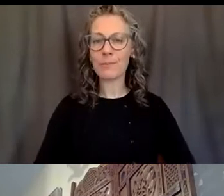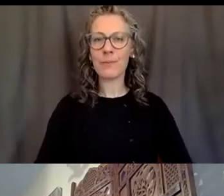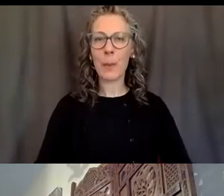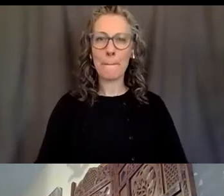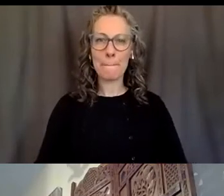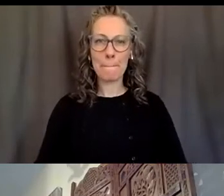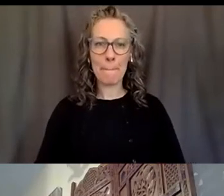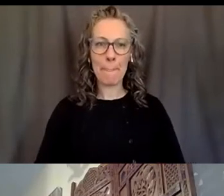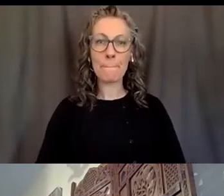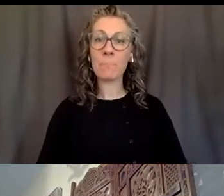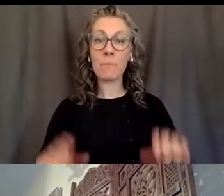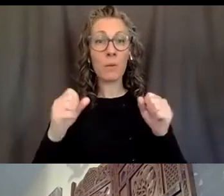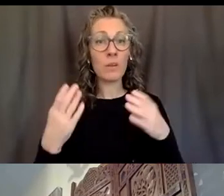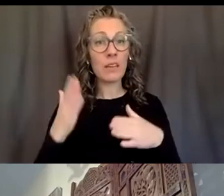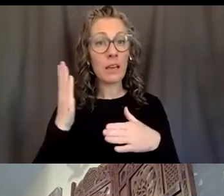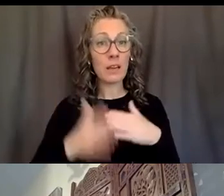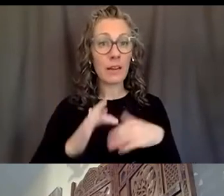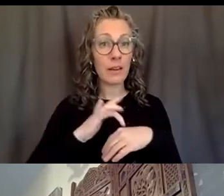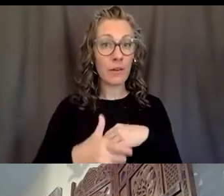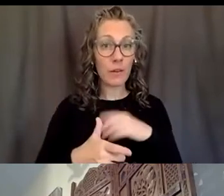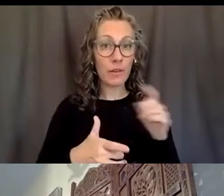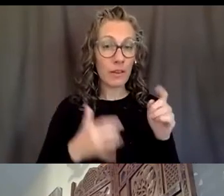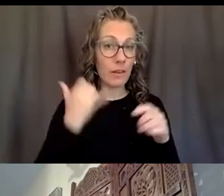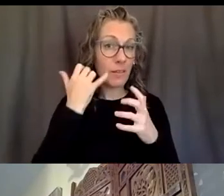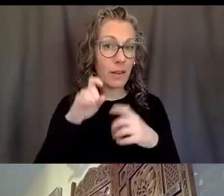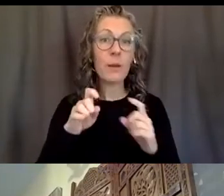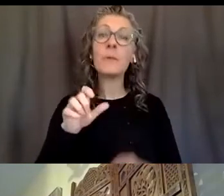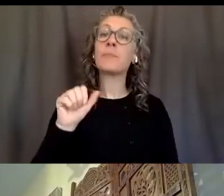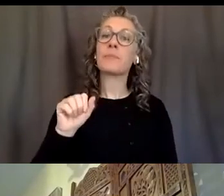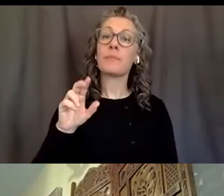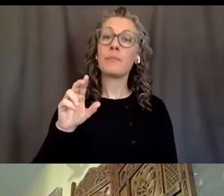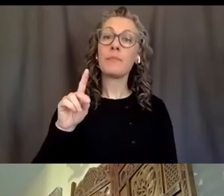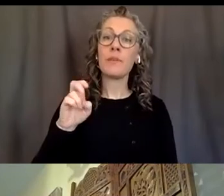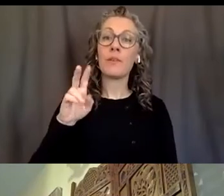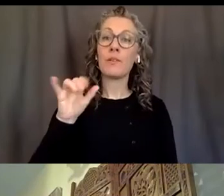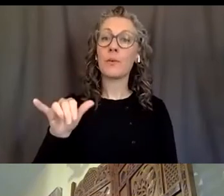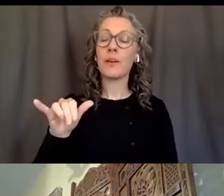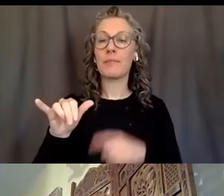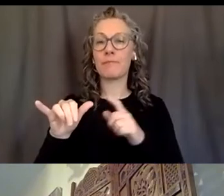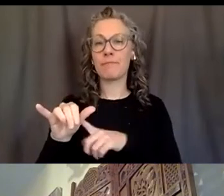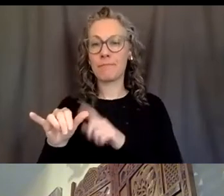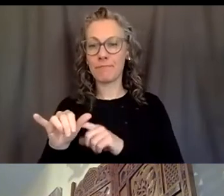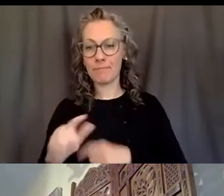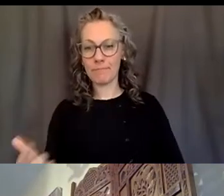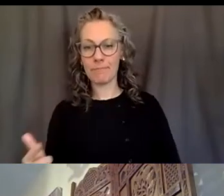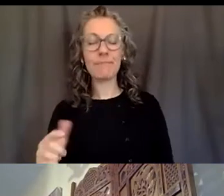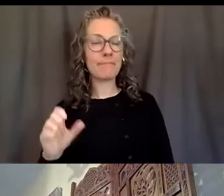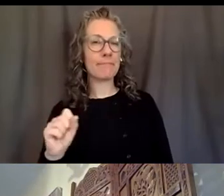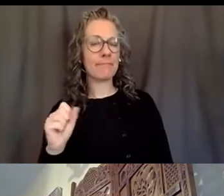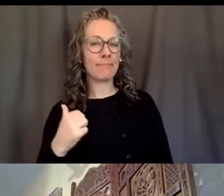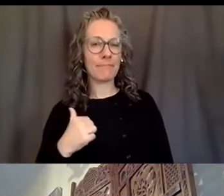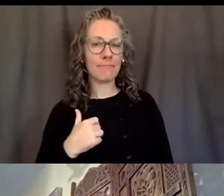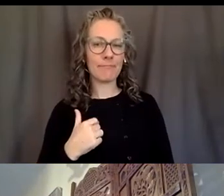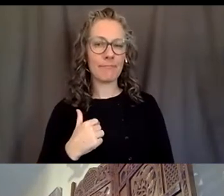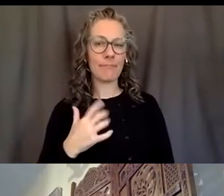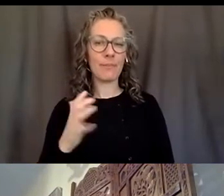always close a little early today too. Oh, Audrey has something to share. Go ahead, Audrey. Okay, thank you. Now, I just want to